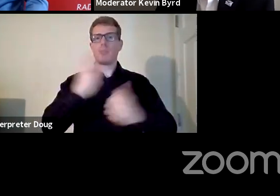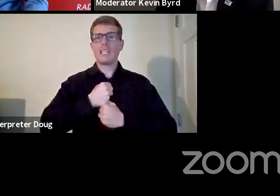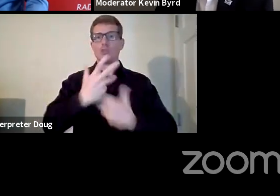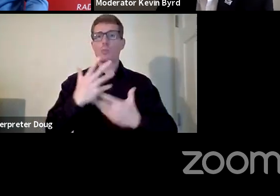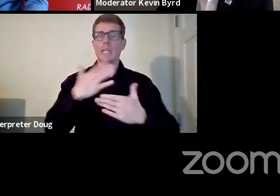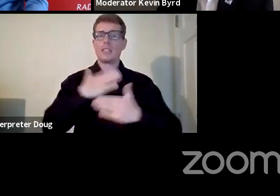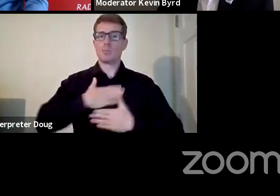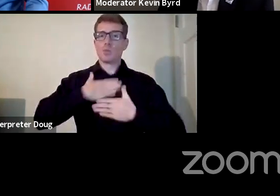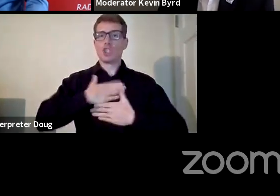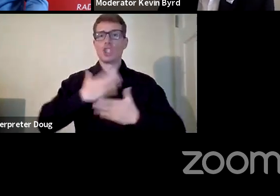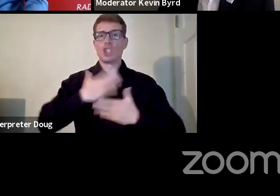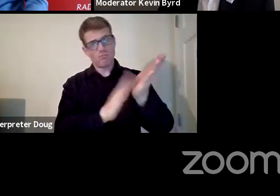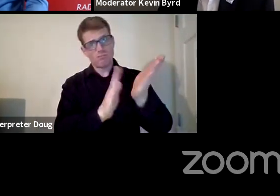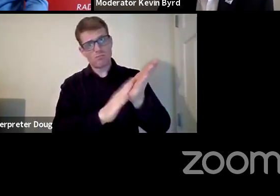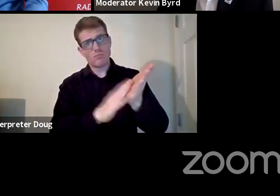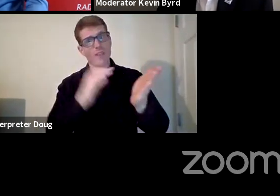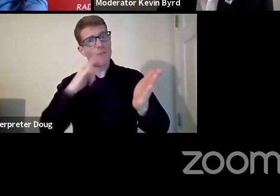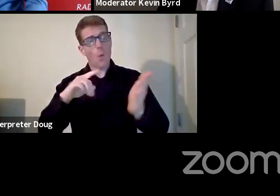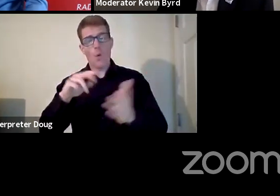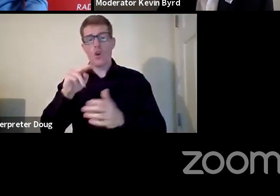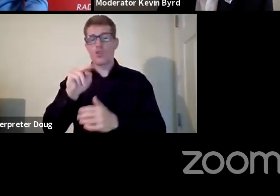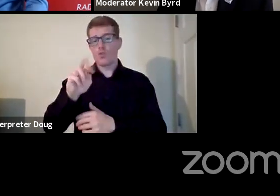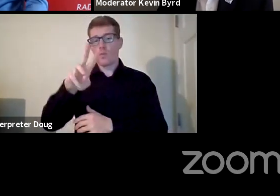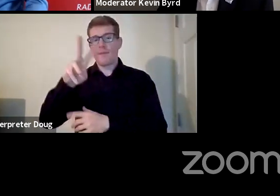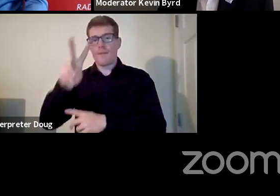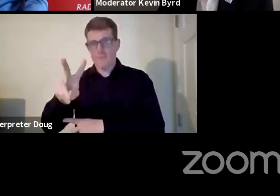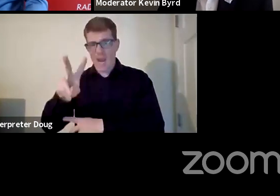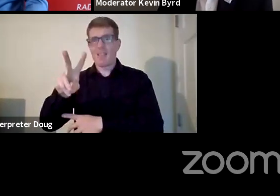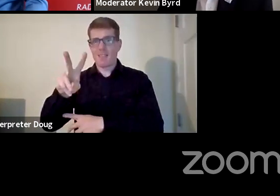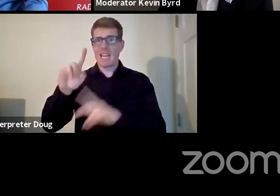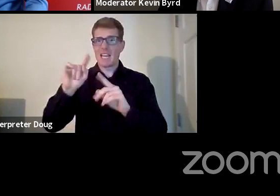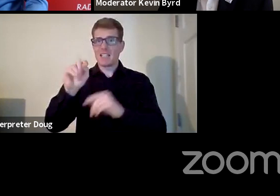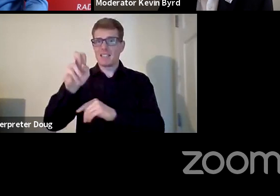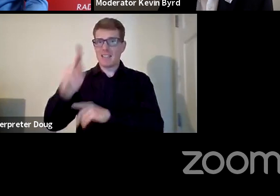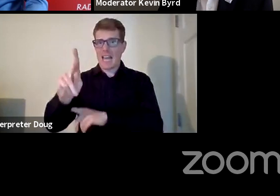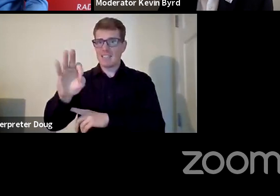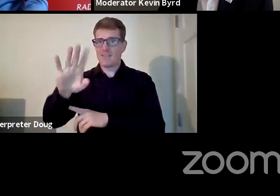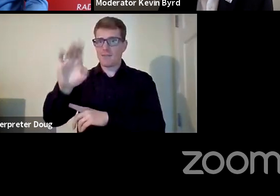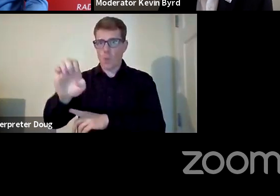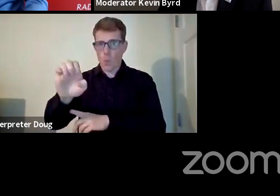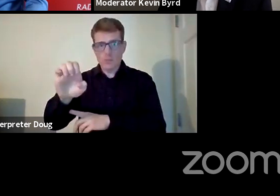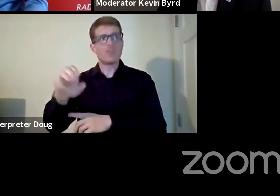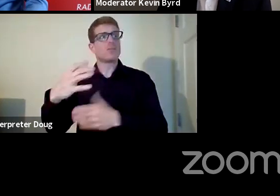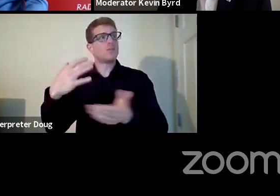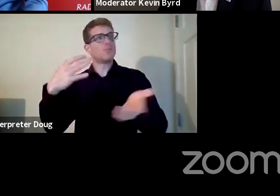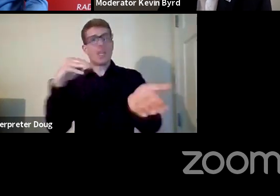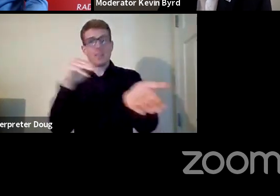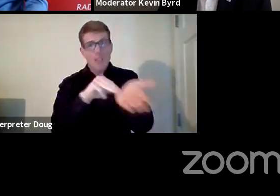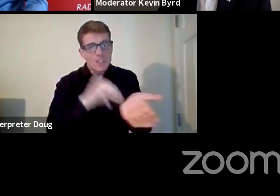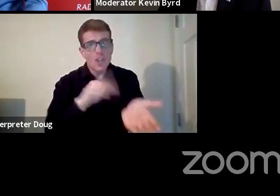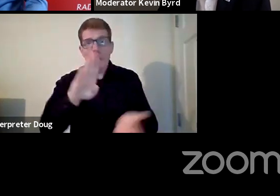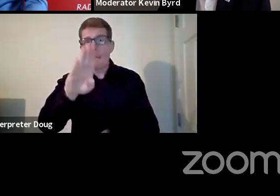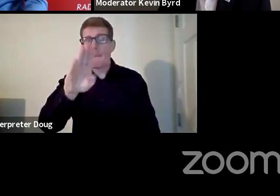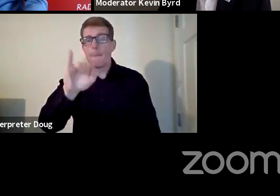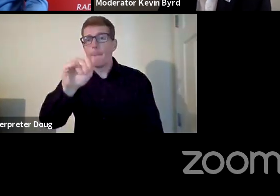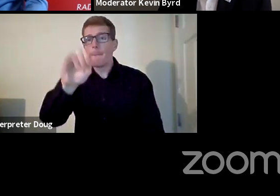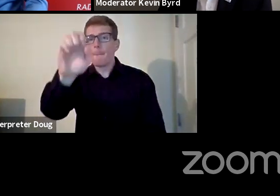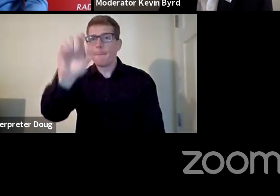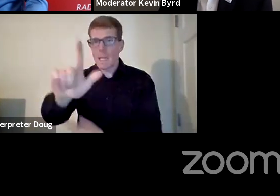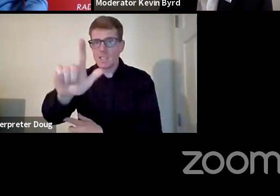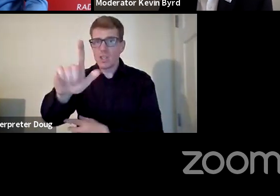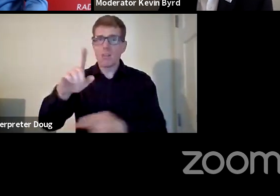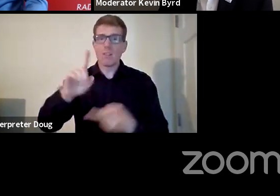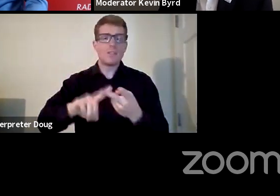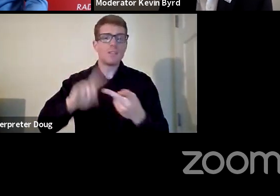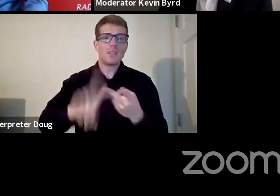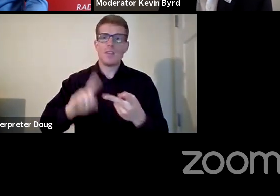Force. Dr. Bissell and Chief Wilson from Blacksburg, I'll give a shout out to them because